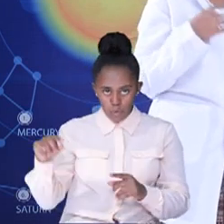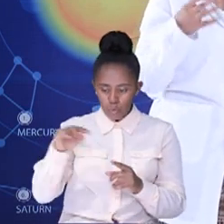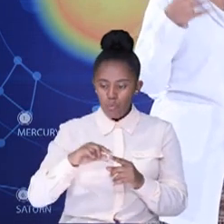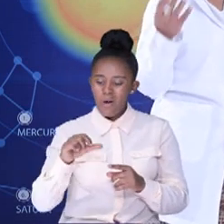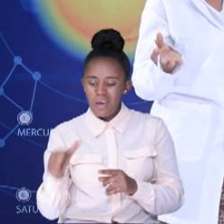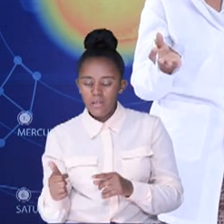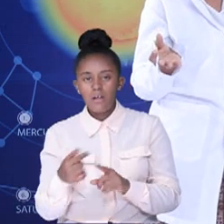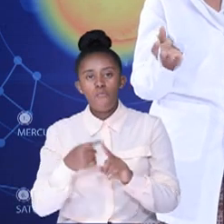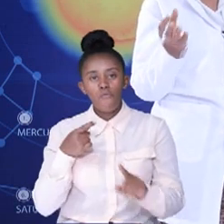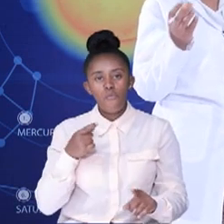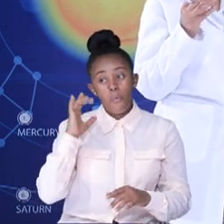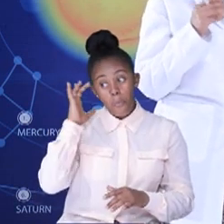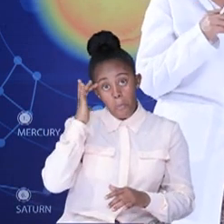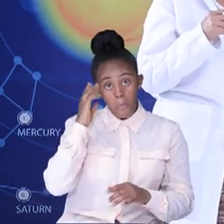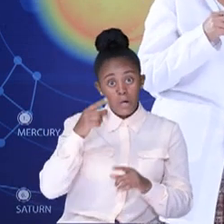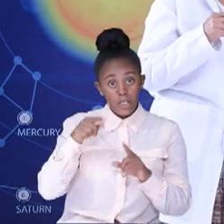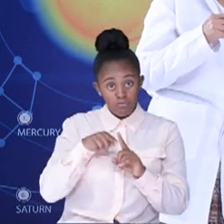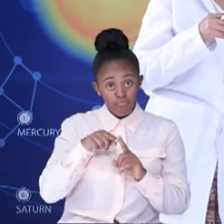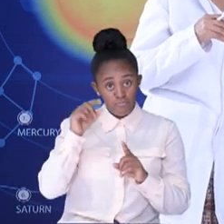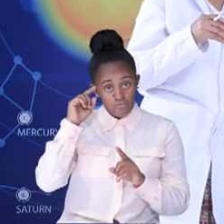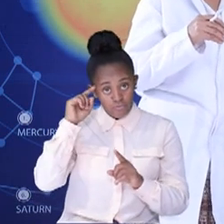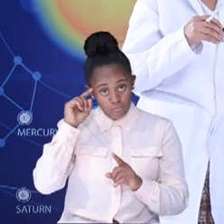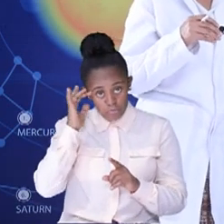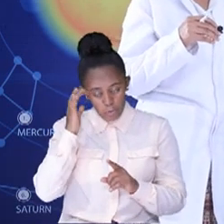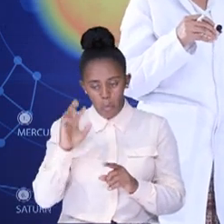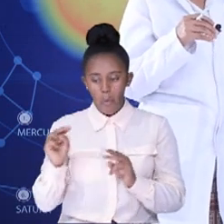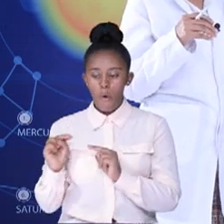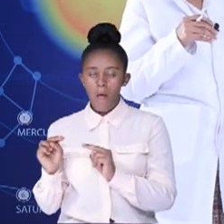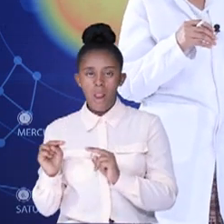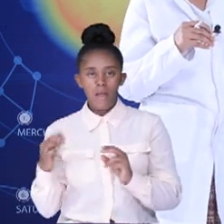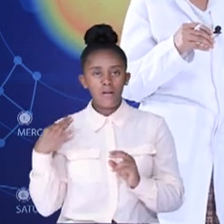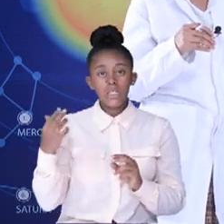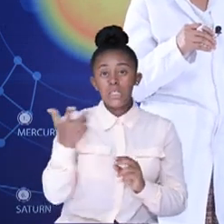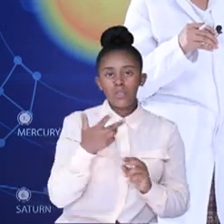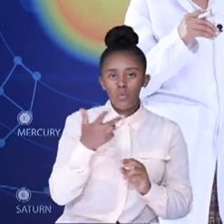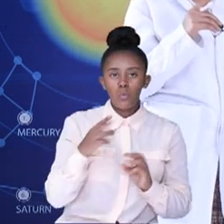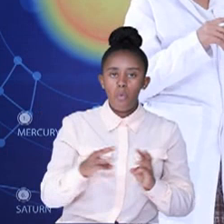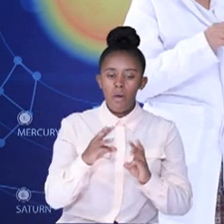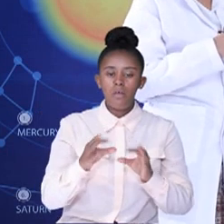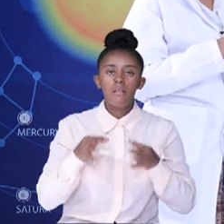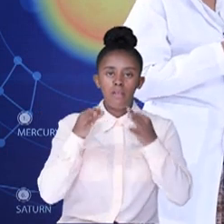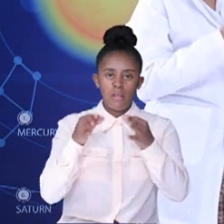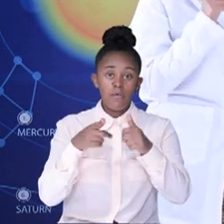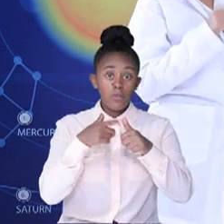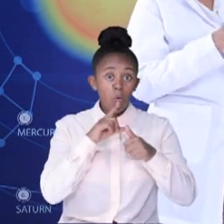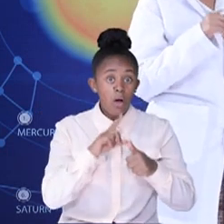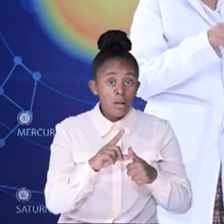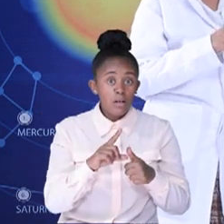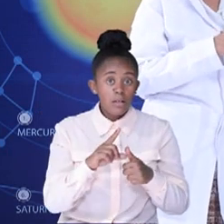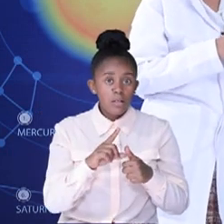to the other or from infected person to normal individual by 3 methods. The first one